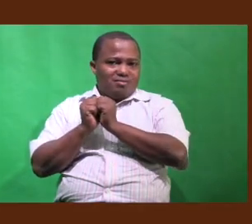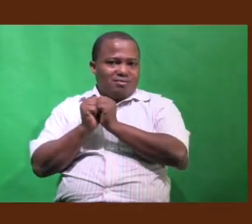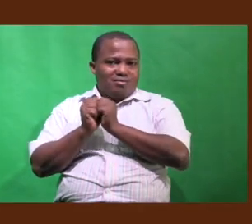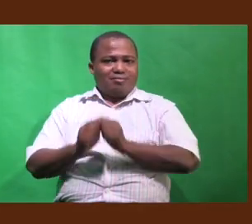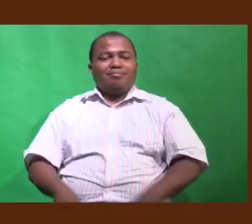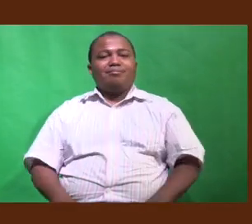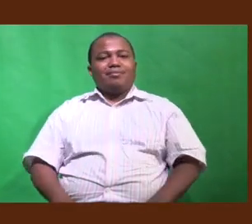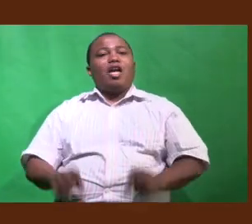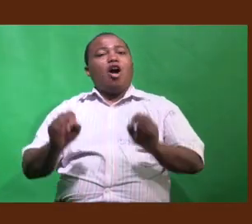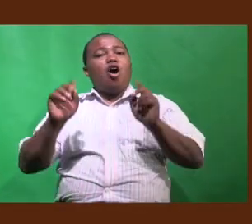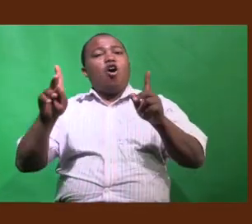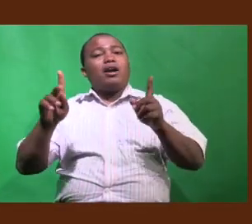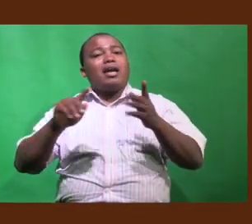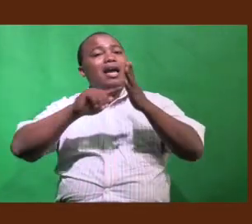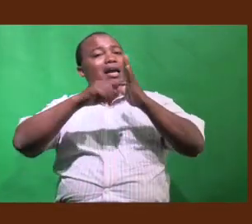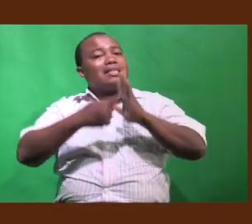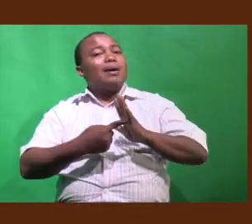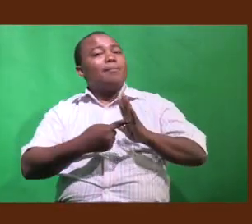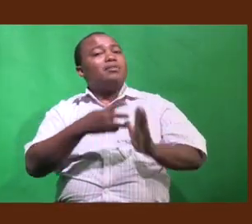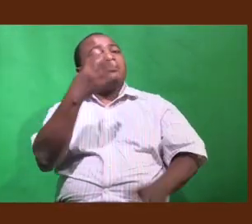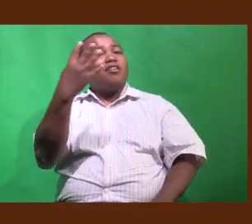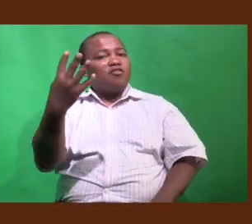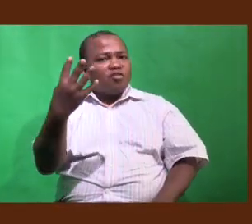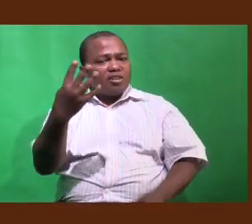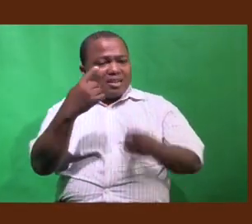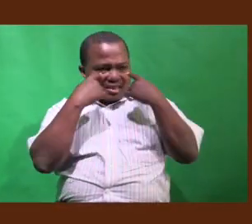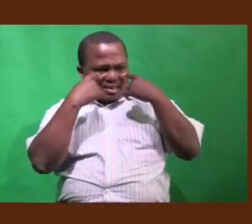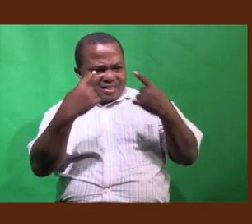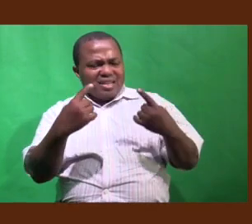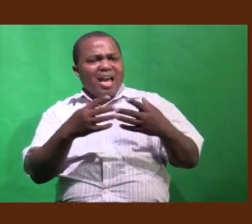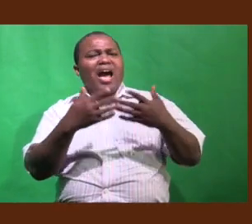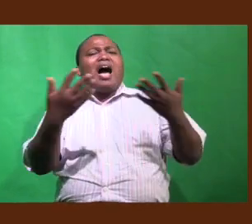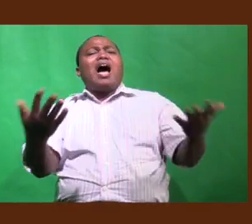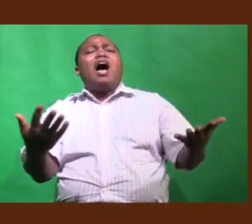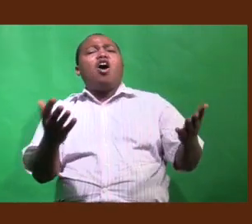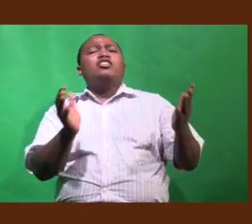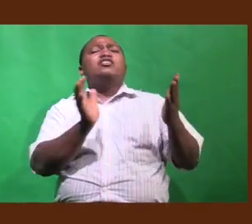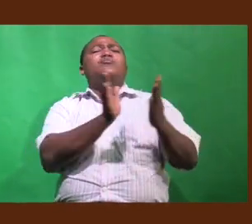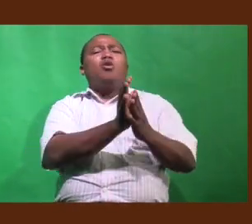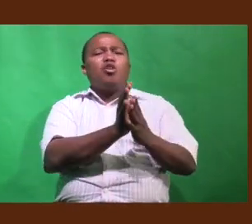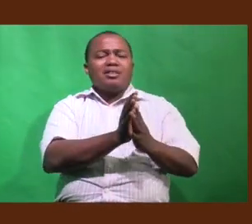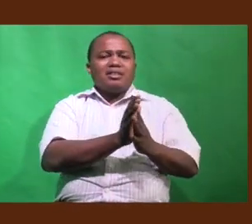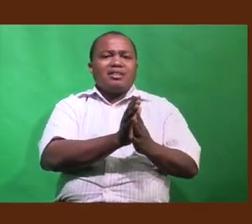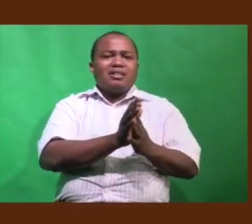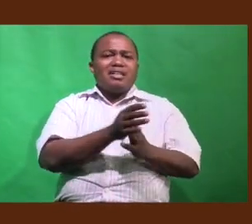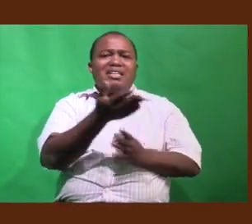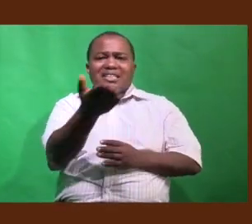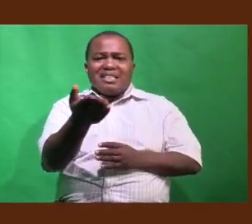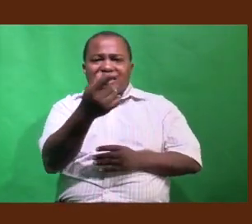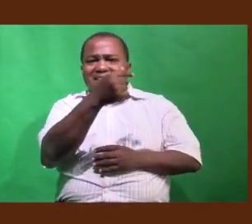Example number 4. Let us see how to post a transaction on prepaid income.